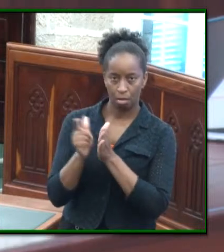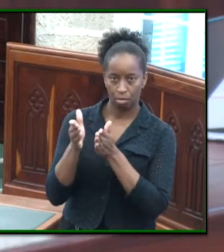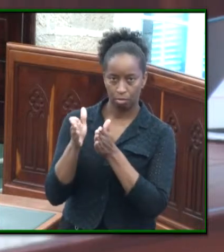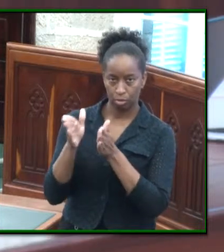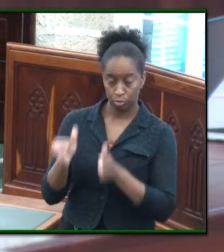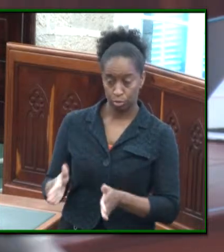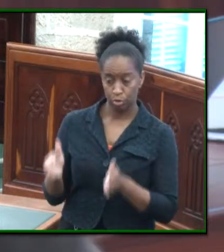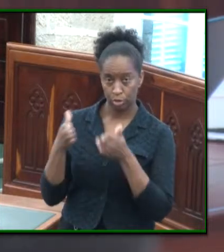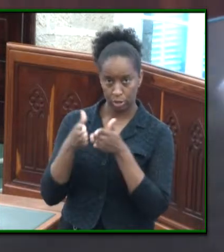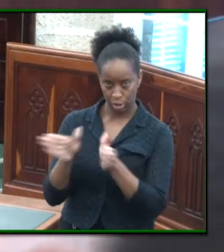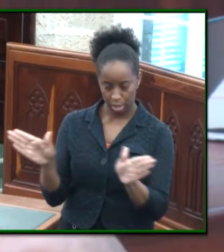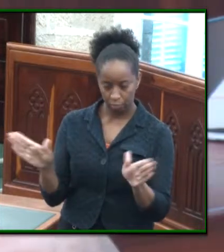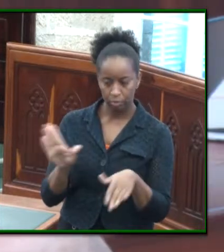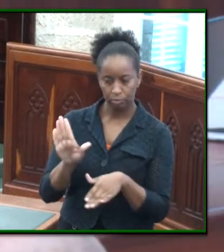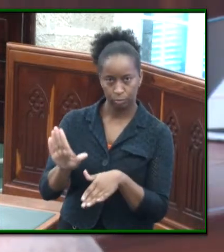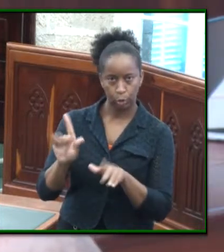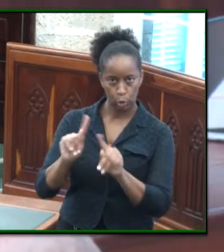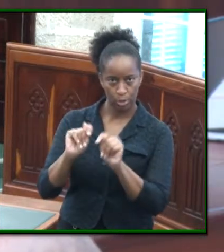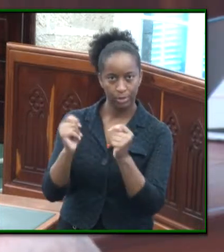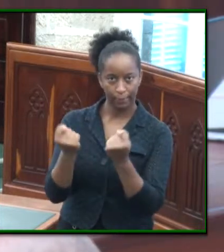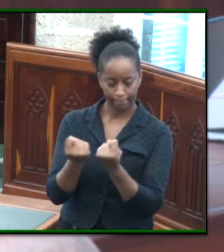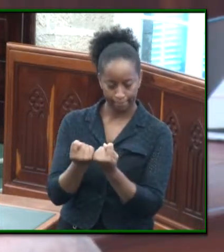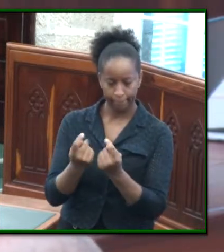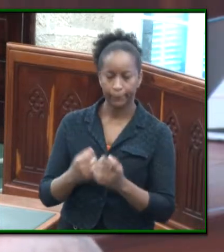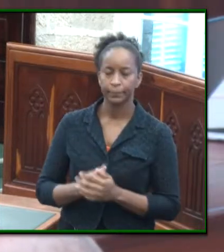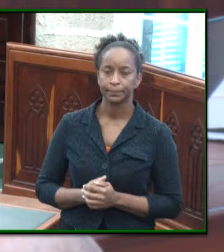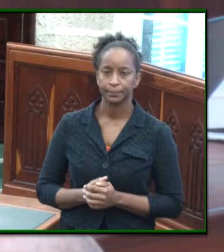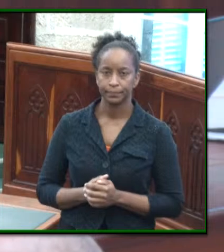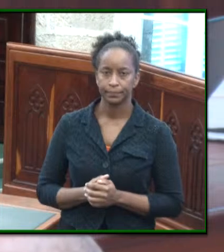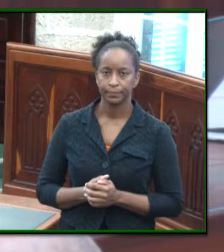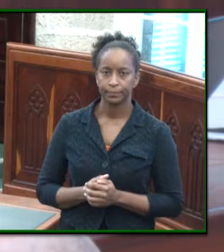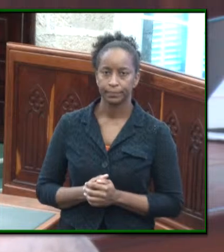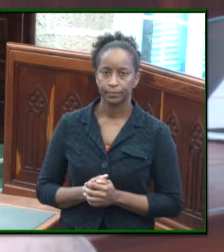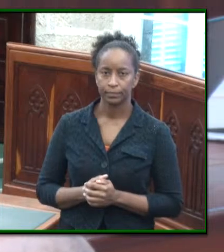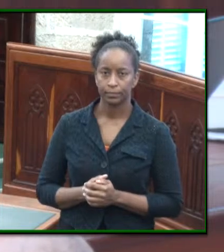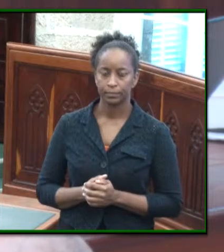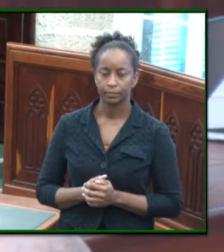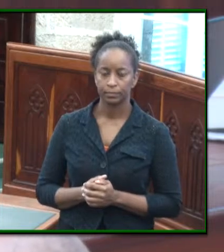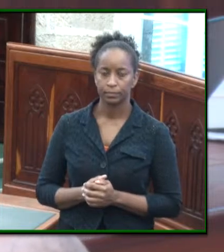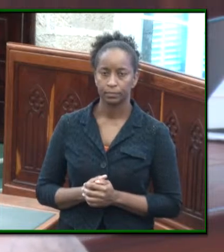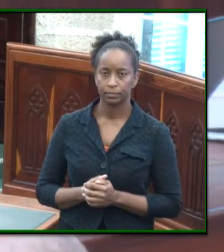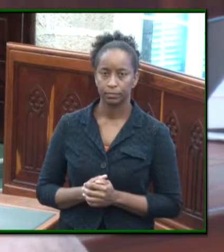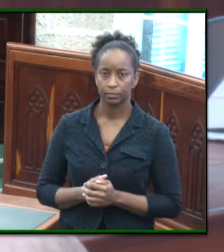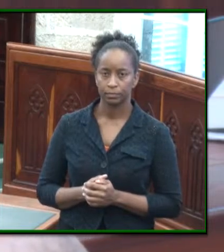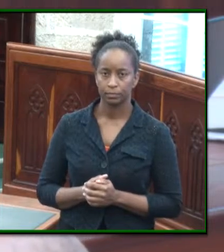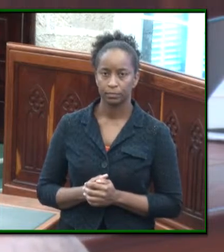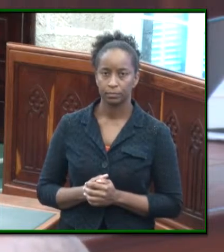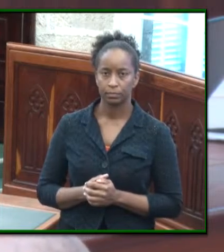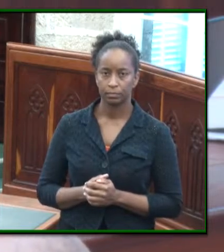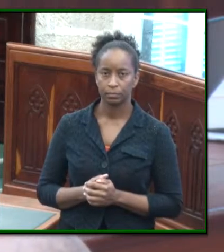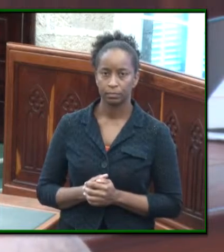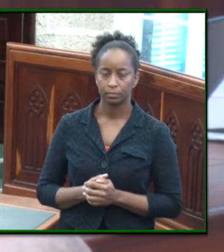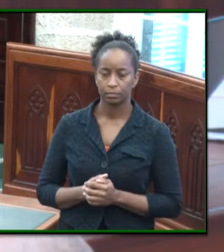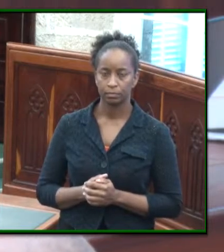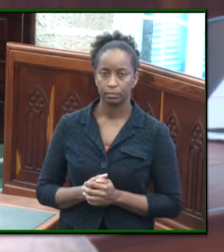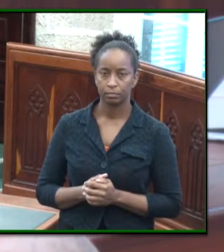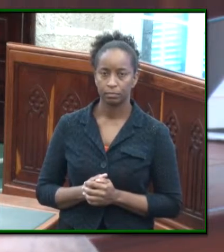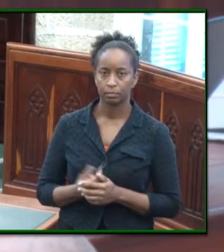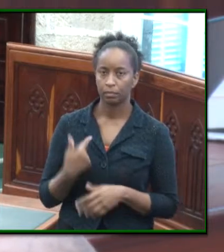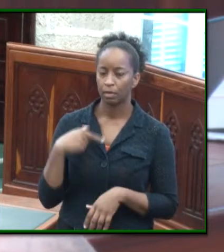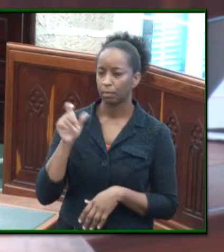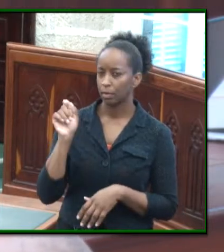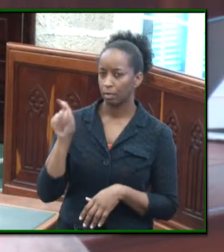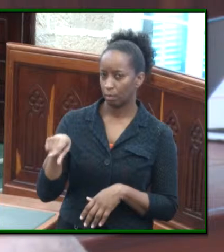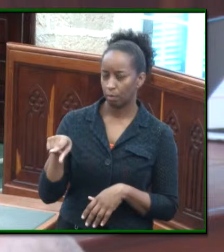Attorney General, this is relating as well, obviously, to the judicial system, magistrates courts, which